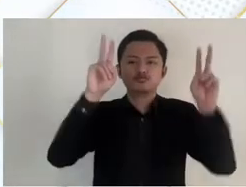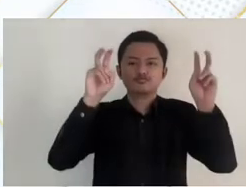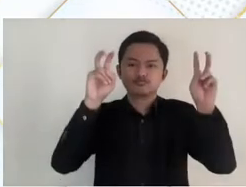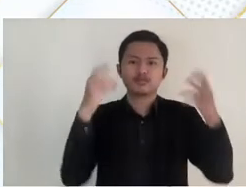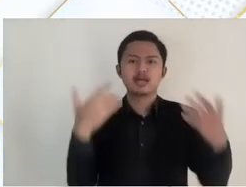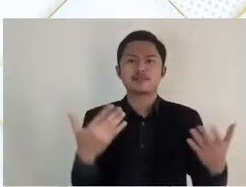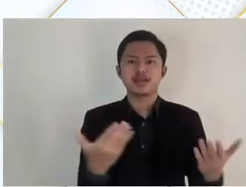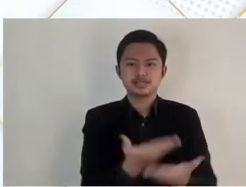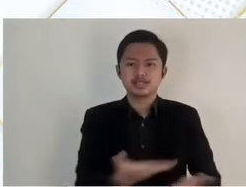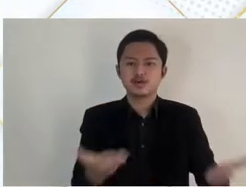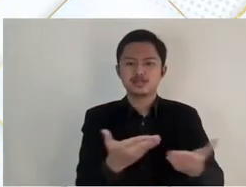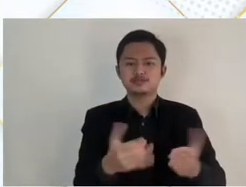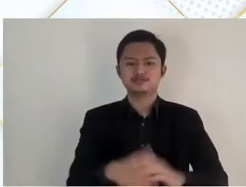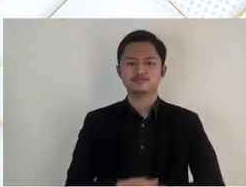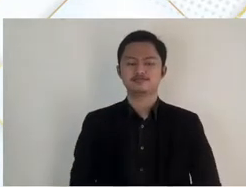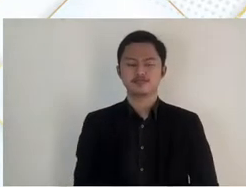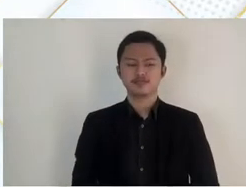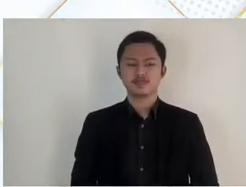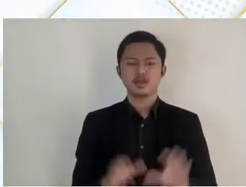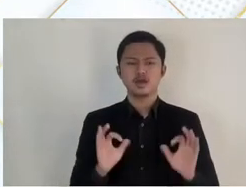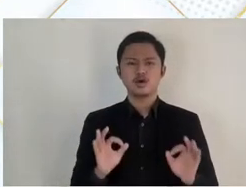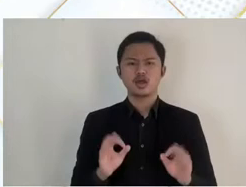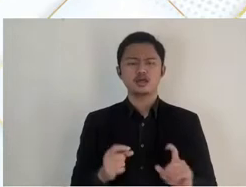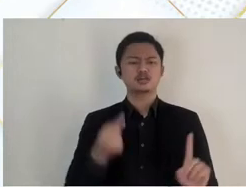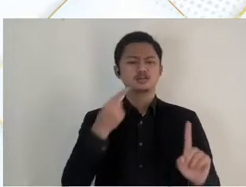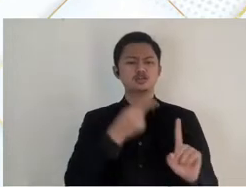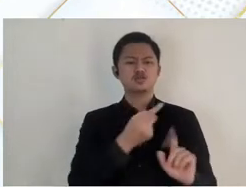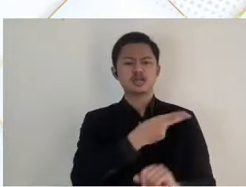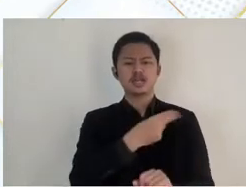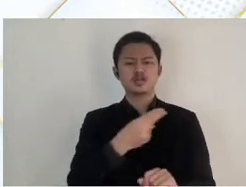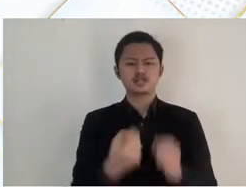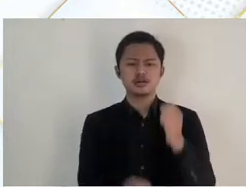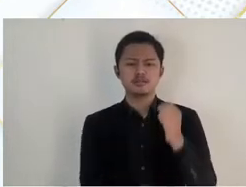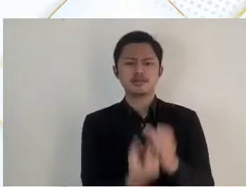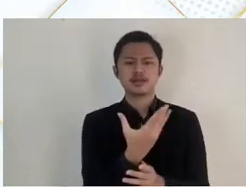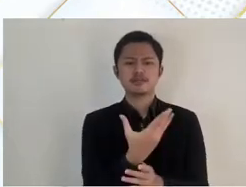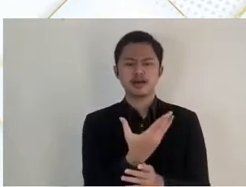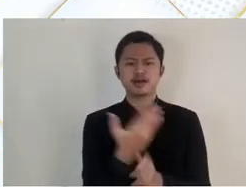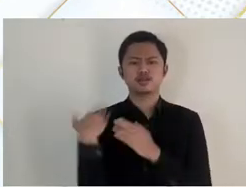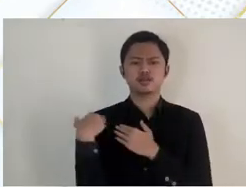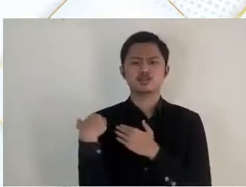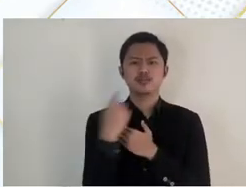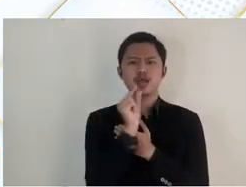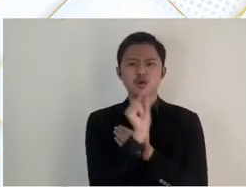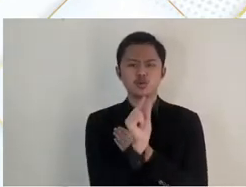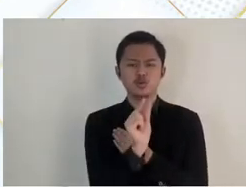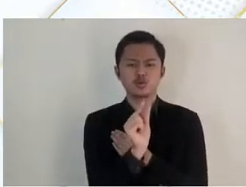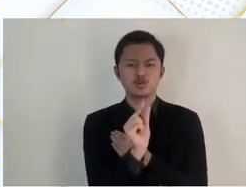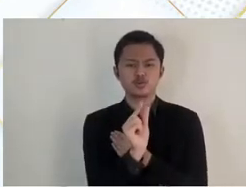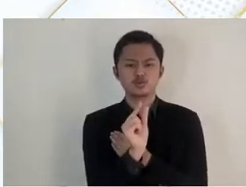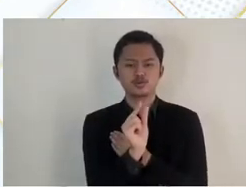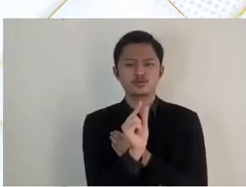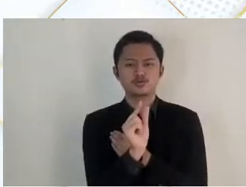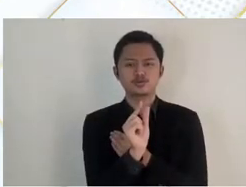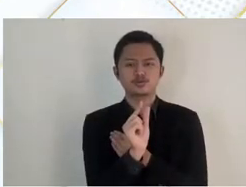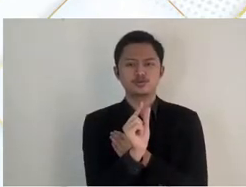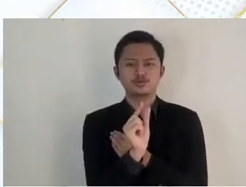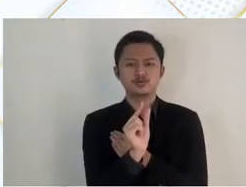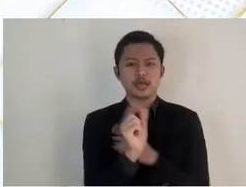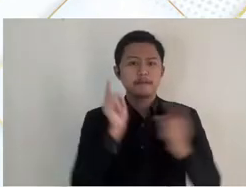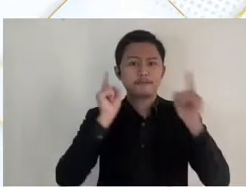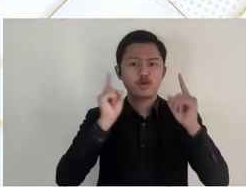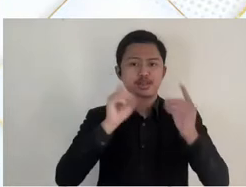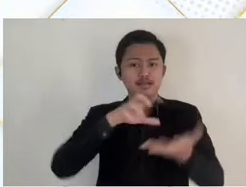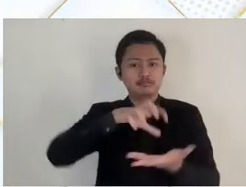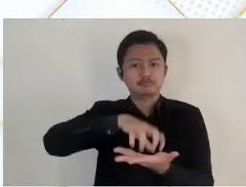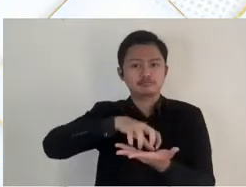do you see in the increasement of Indonesia's role for peace and security, for its domestic politics, bilateral